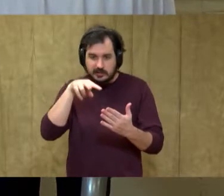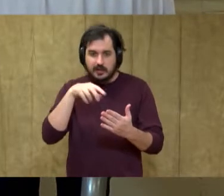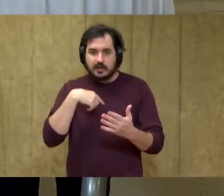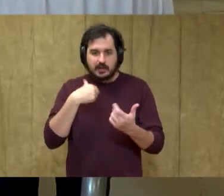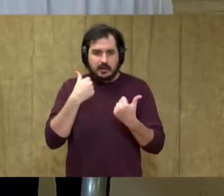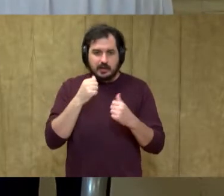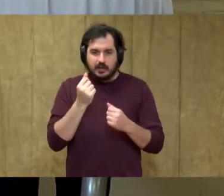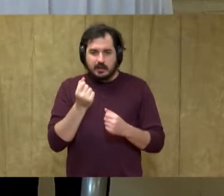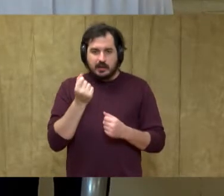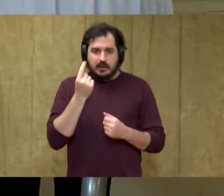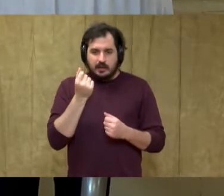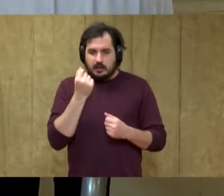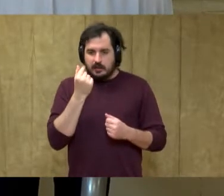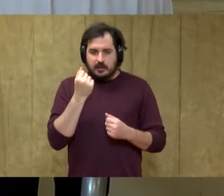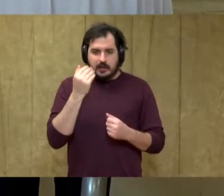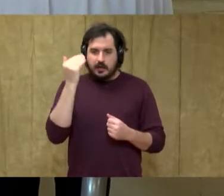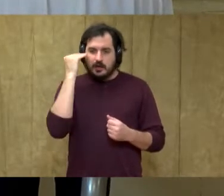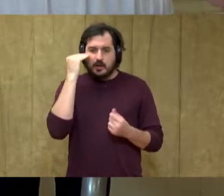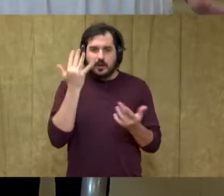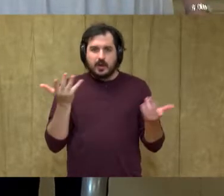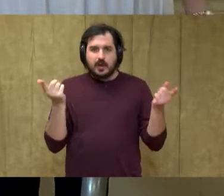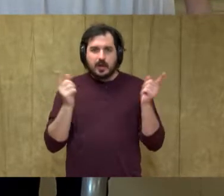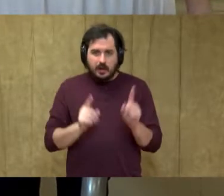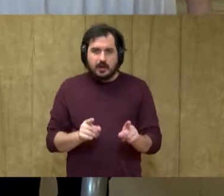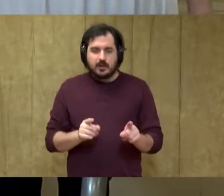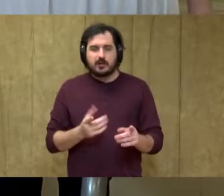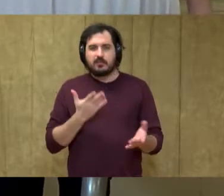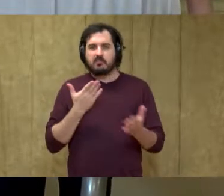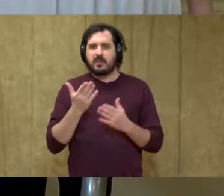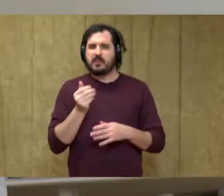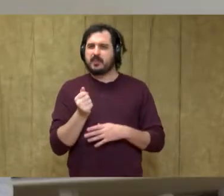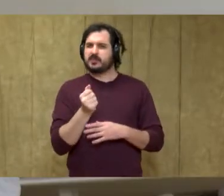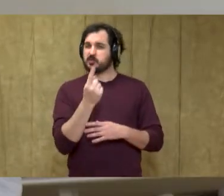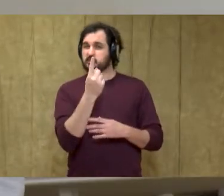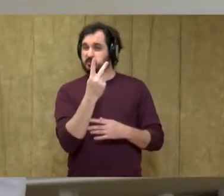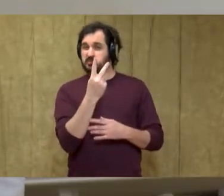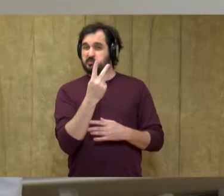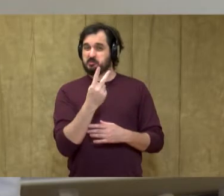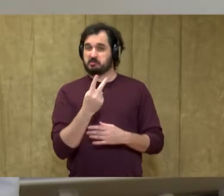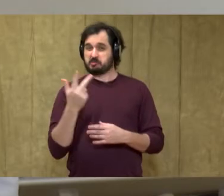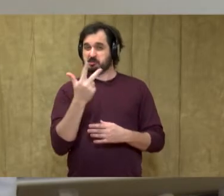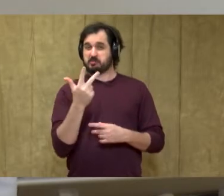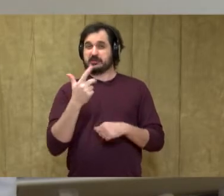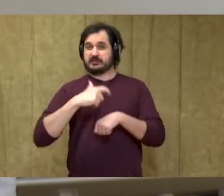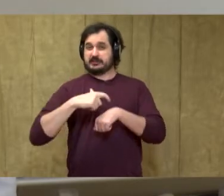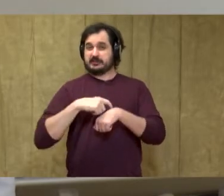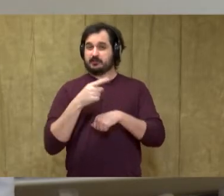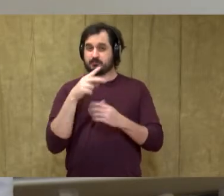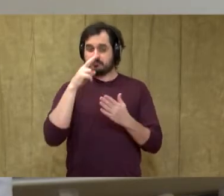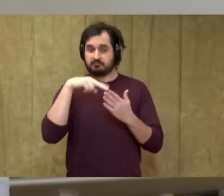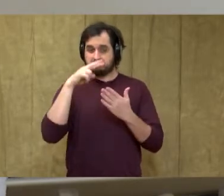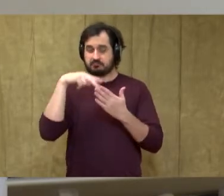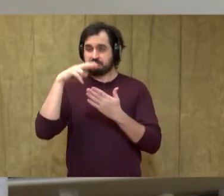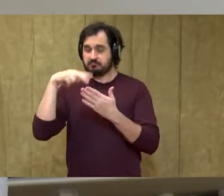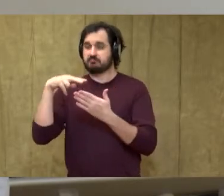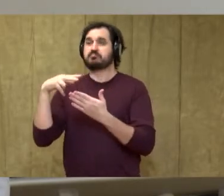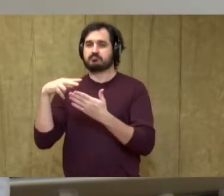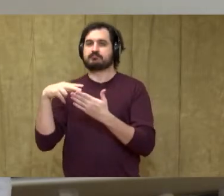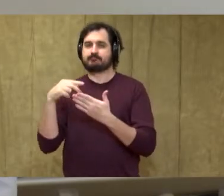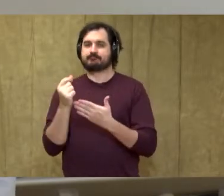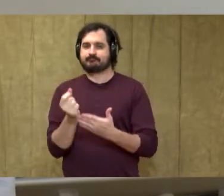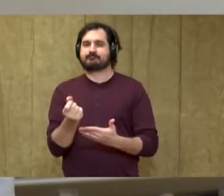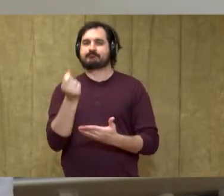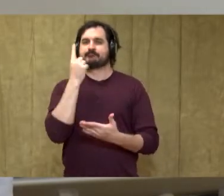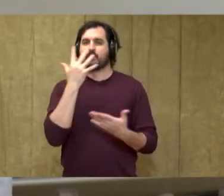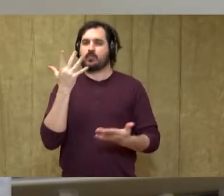you even know what's going on. So it may take 2 or even 3 times to really understand what the author